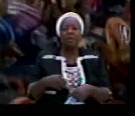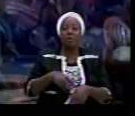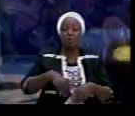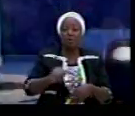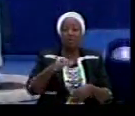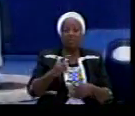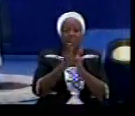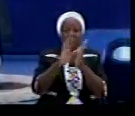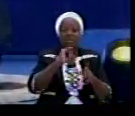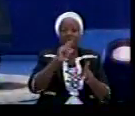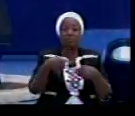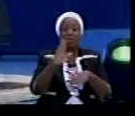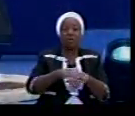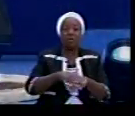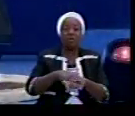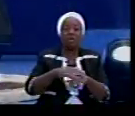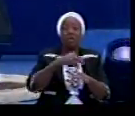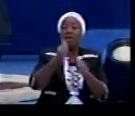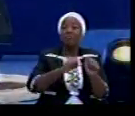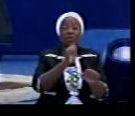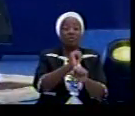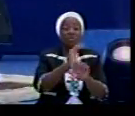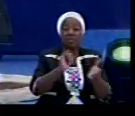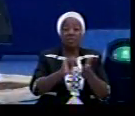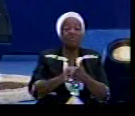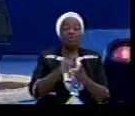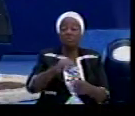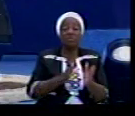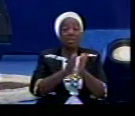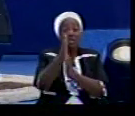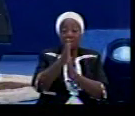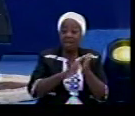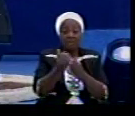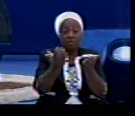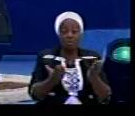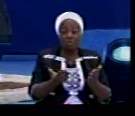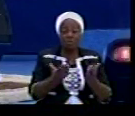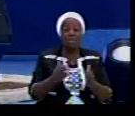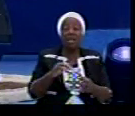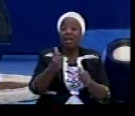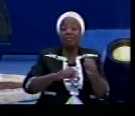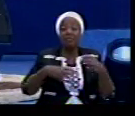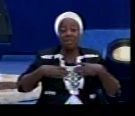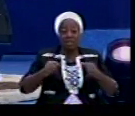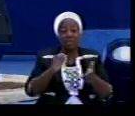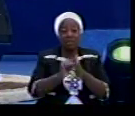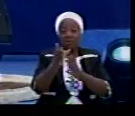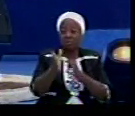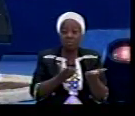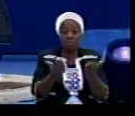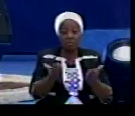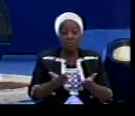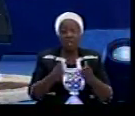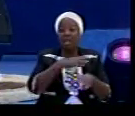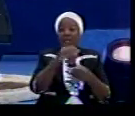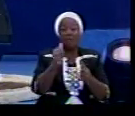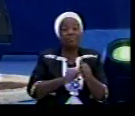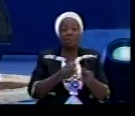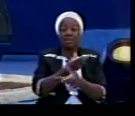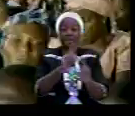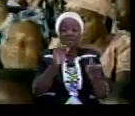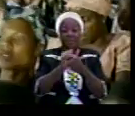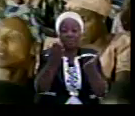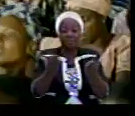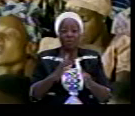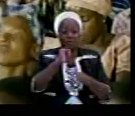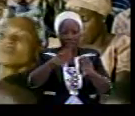is going on, every miracle you desire, every healing you desire, every deliverance you want will be granted unto